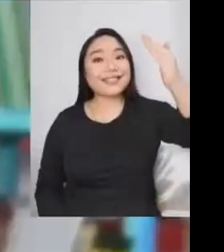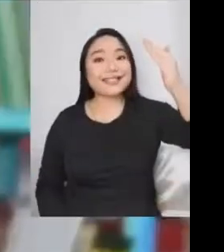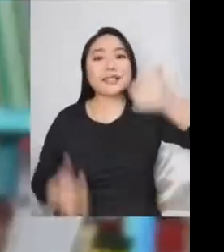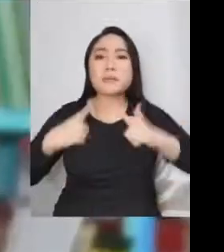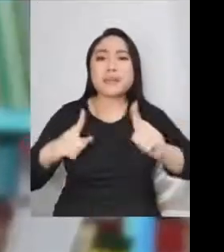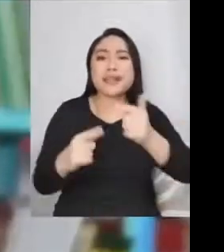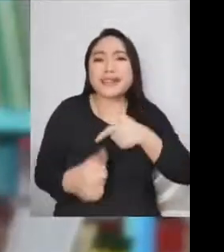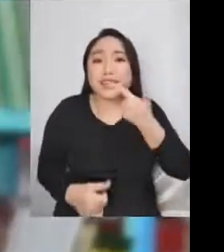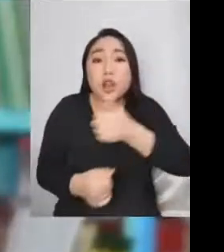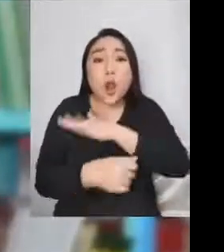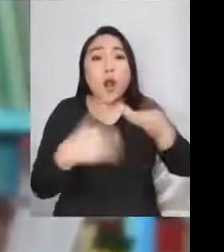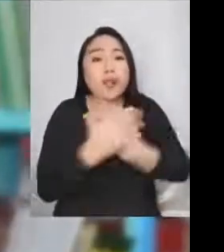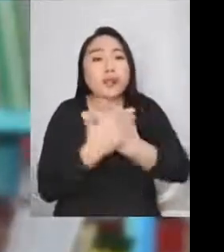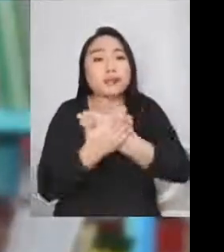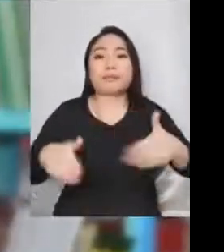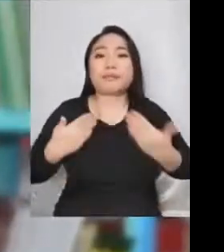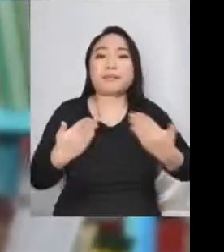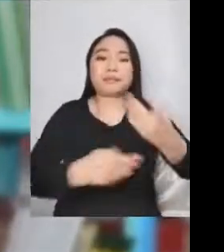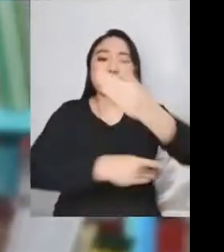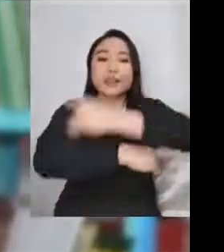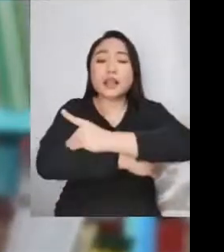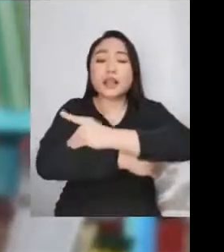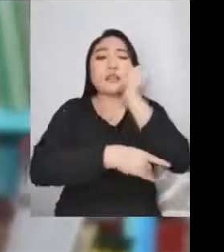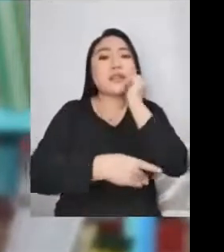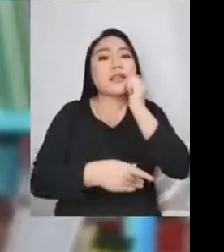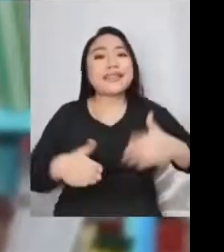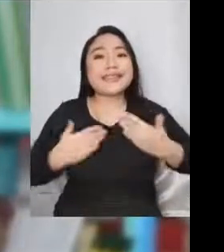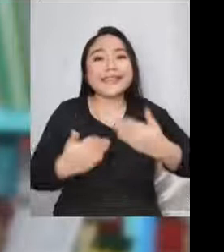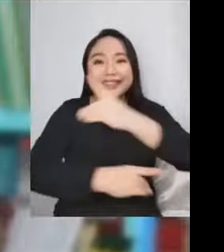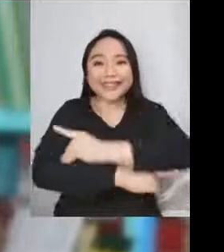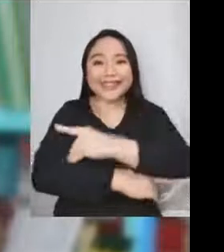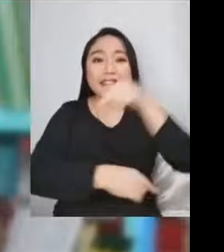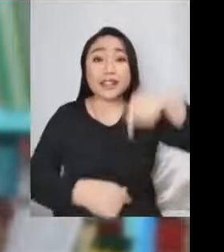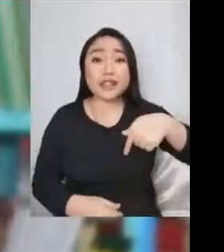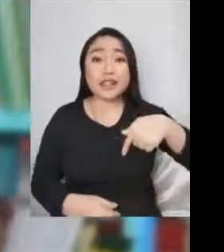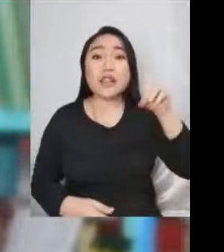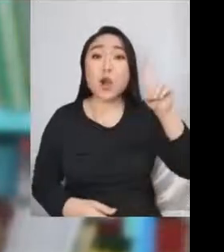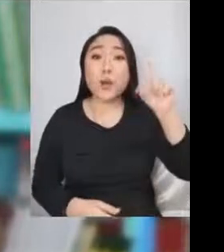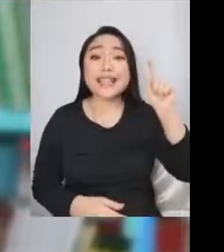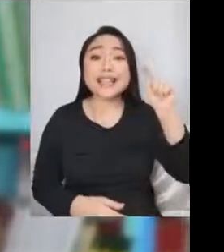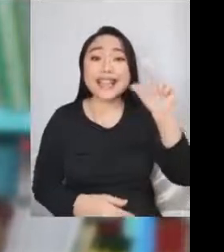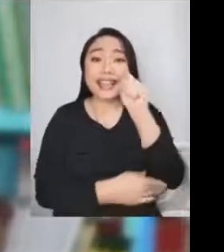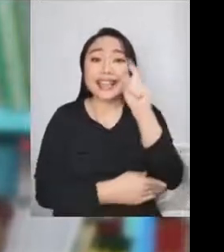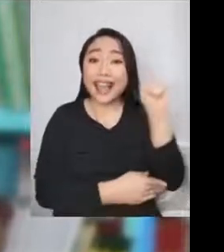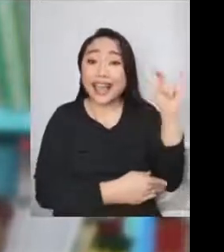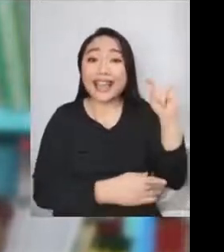Hi, let me greet everyone a happy day. It is always a happy day for us here at